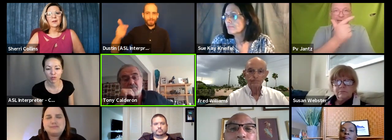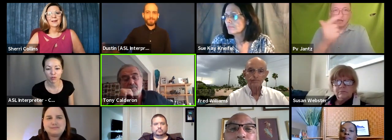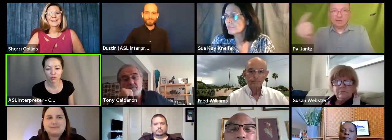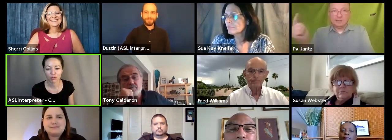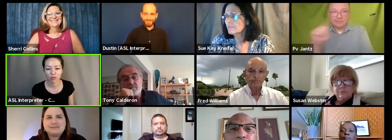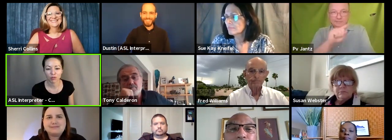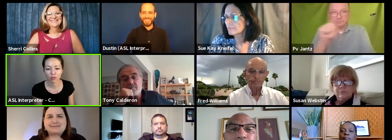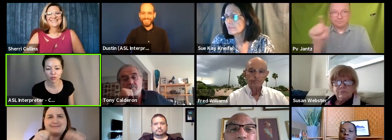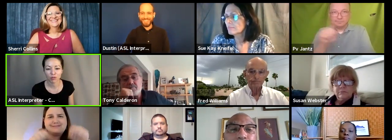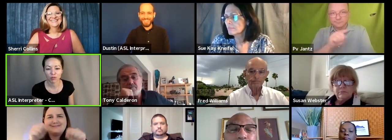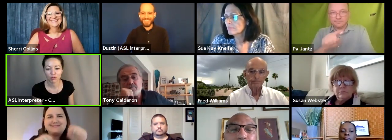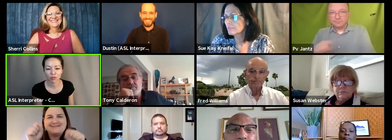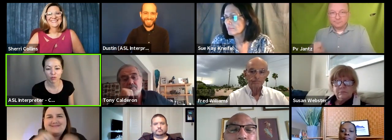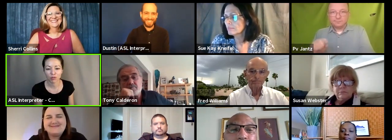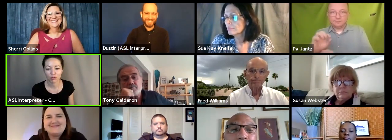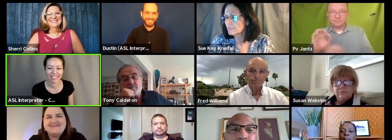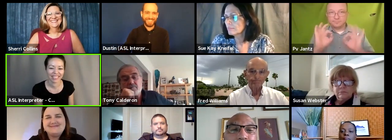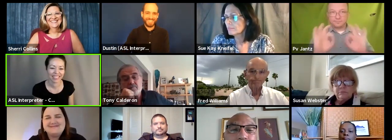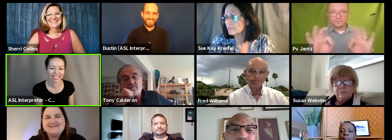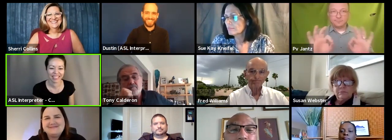Commissioner Reichman, second.